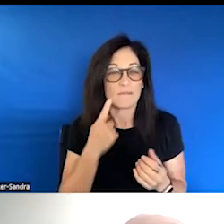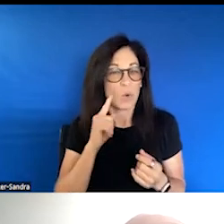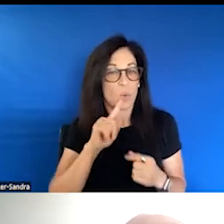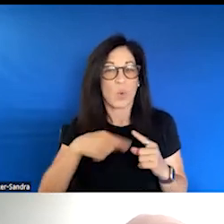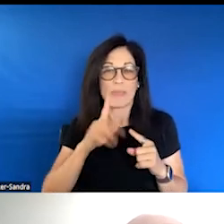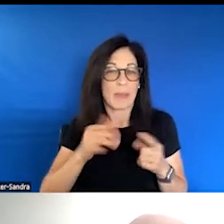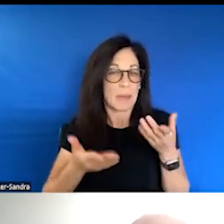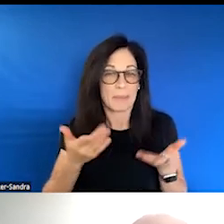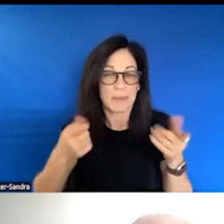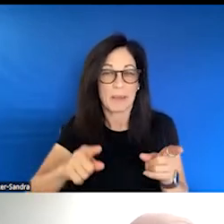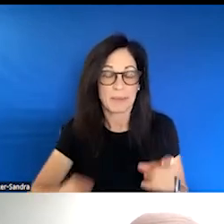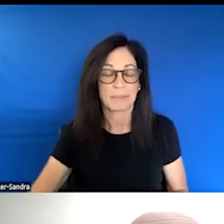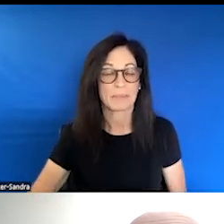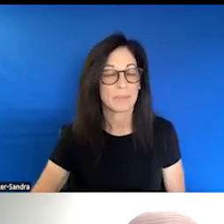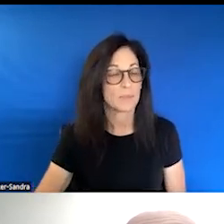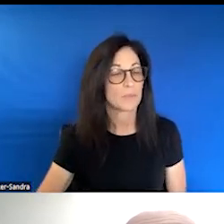coming.